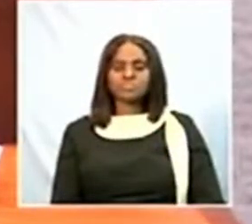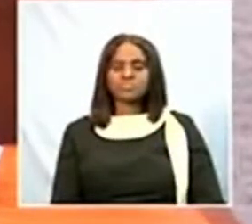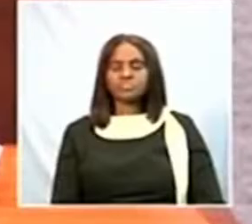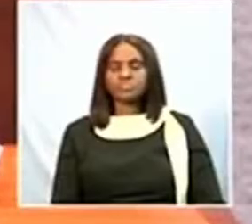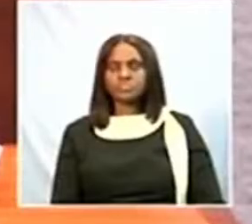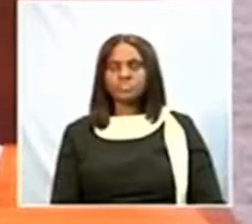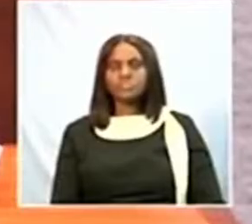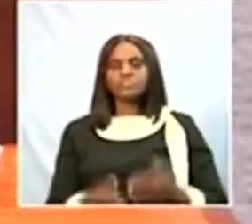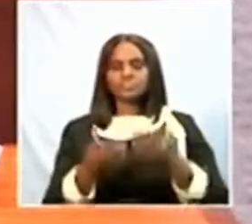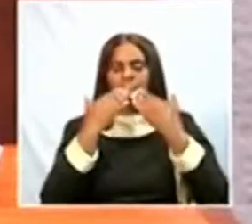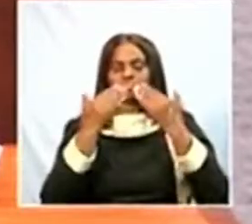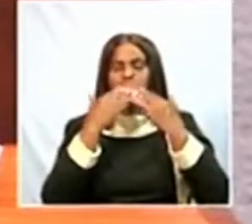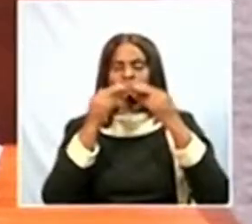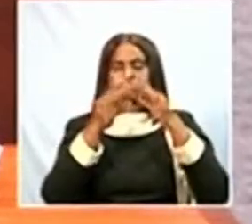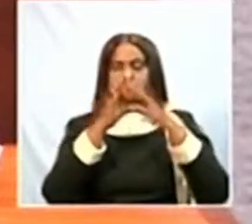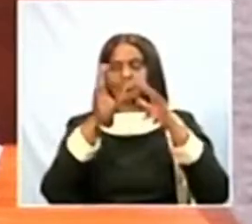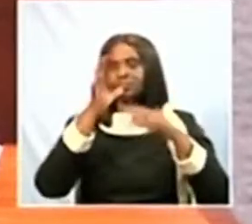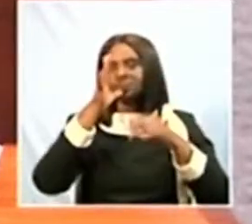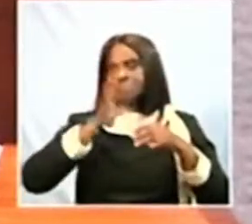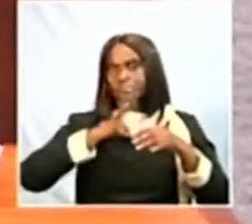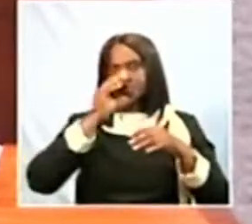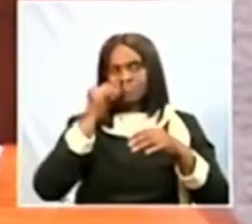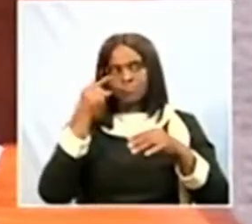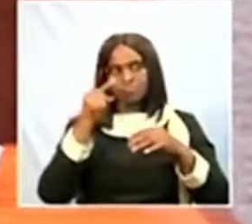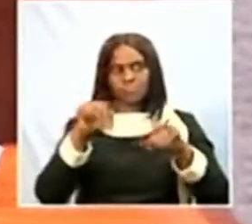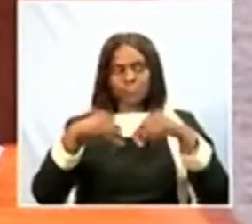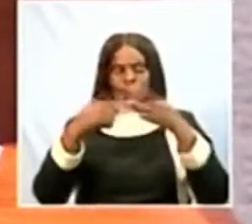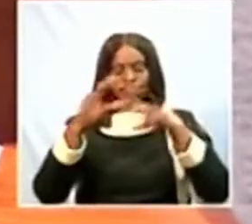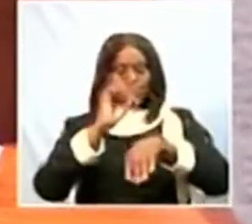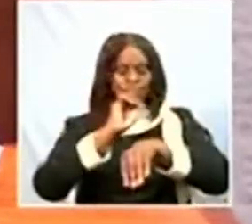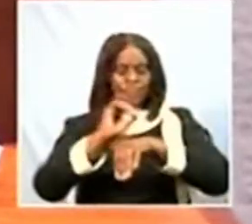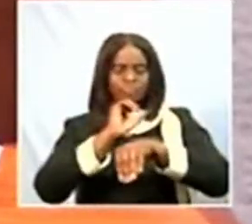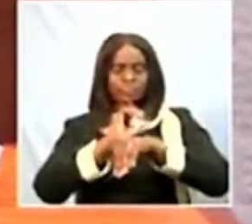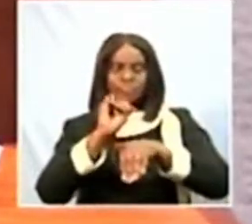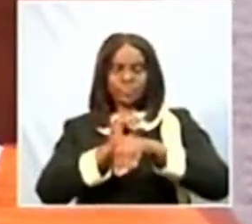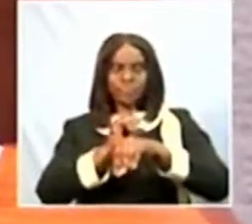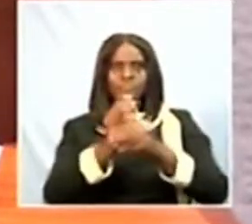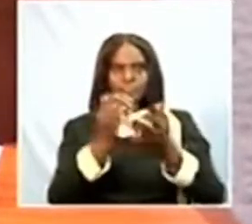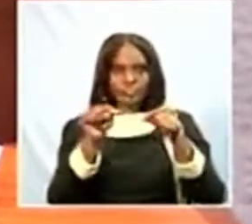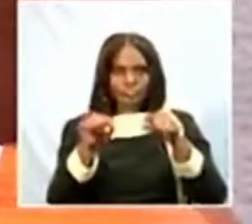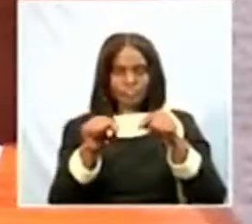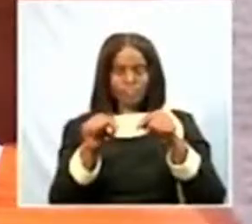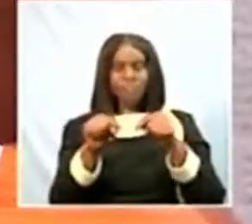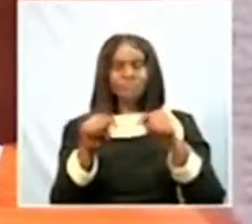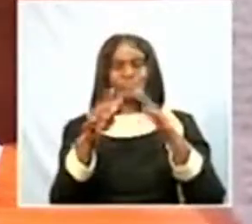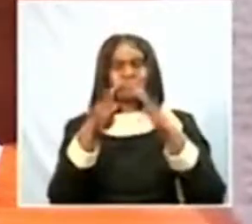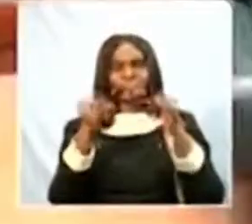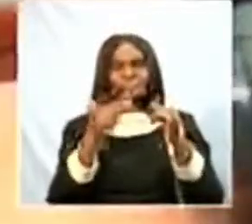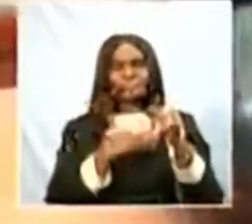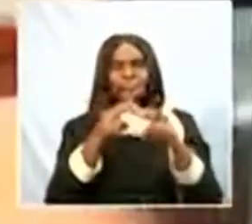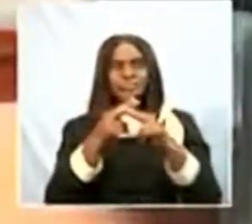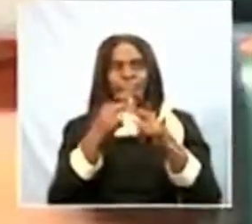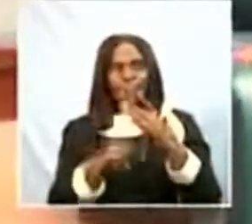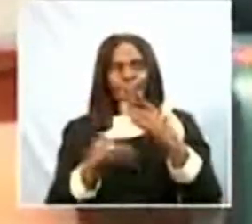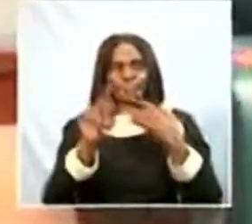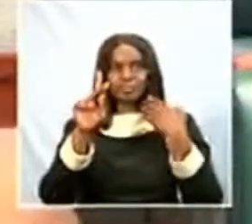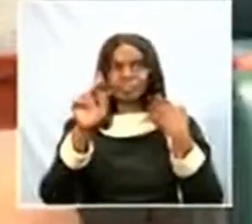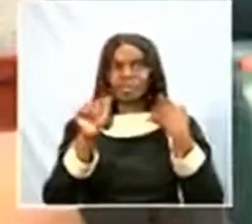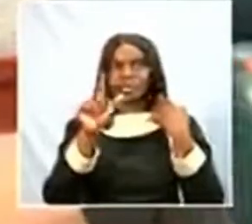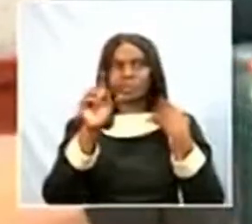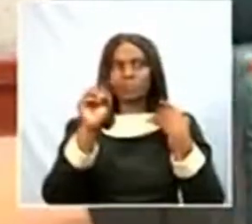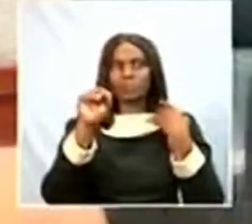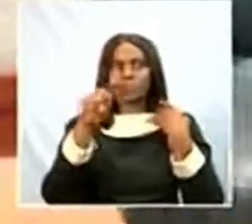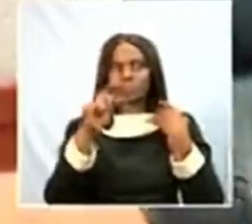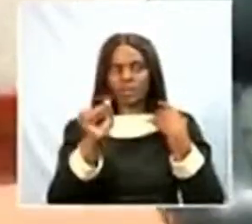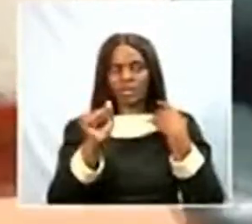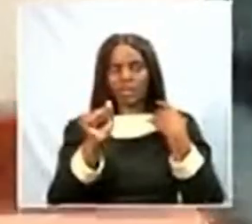Thank you very much, Madam Speaker, for giving Bwengwa constituency the great pleasure to debate in this honorable house. My name is Kalonga Chilea, honorable member of